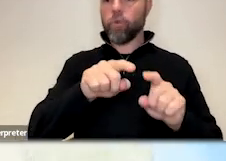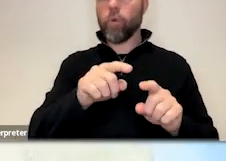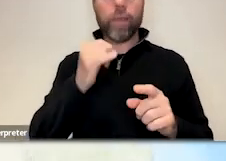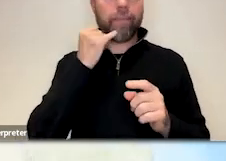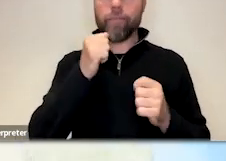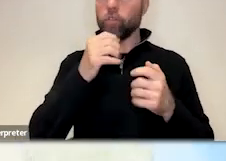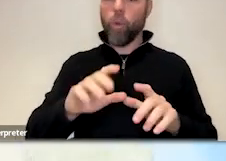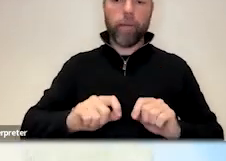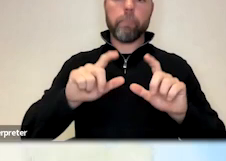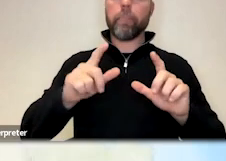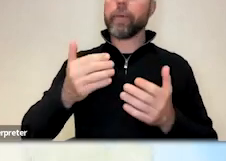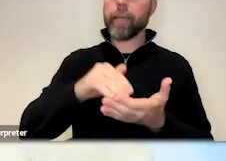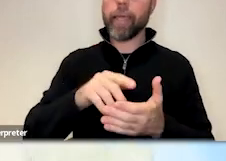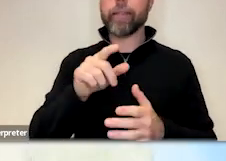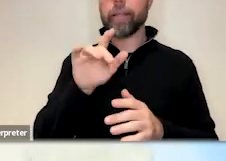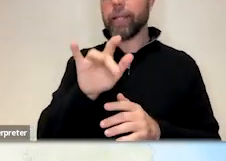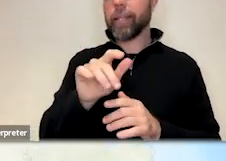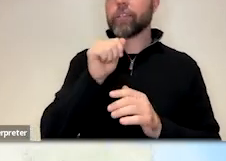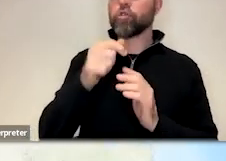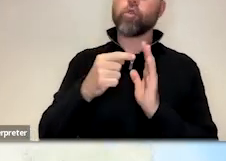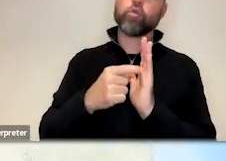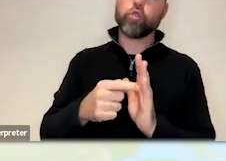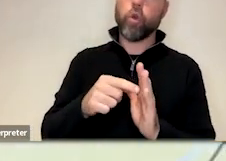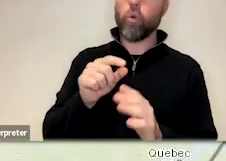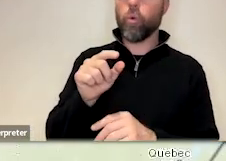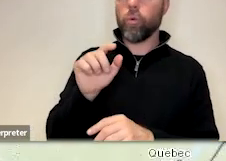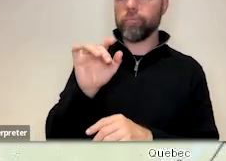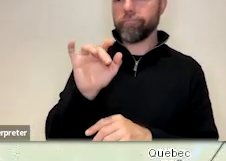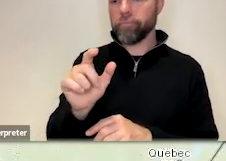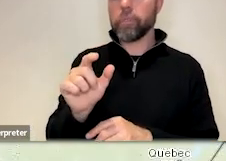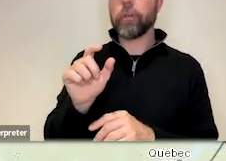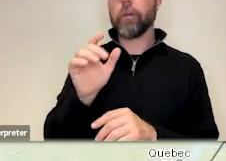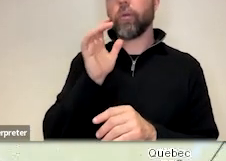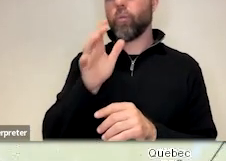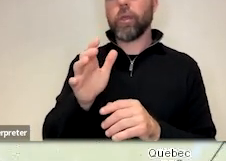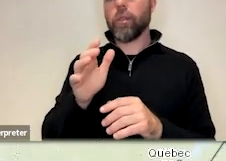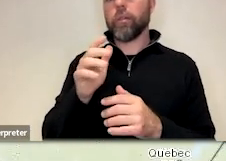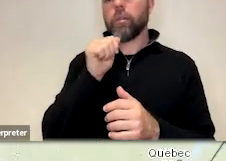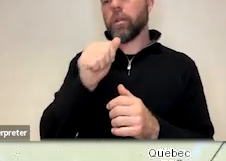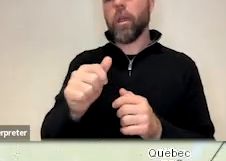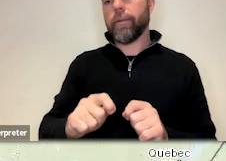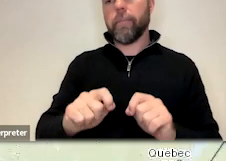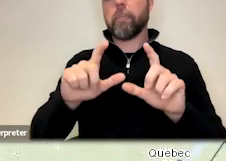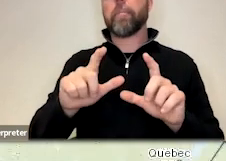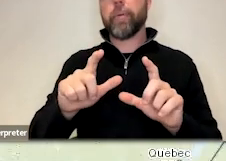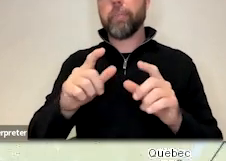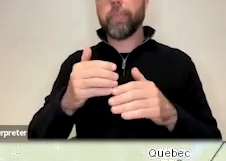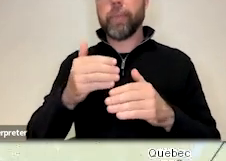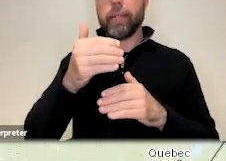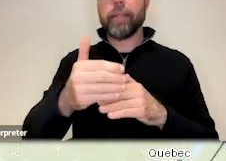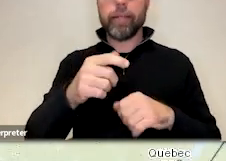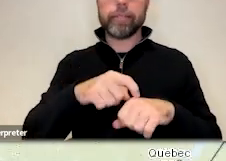pop back up, there is a do not show this button again toggle that you can put on so that it won't appear when